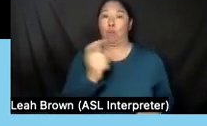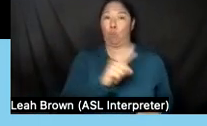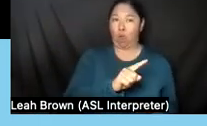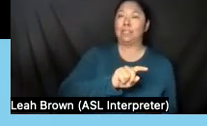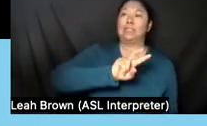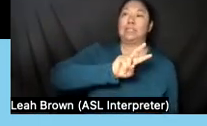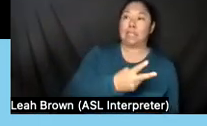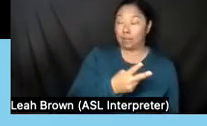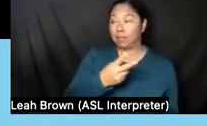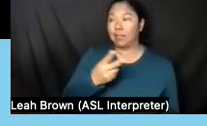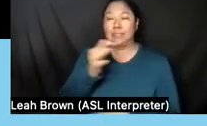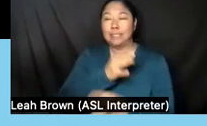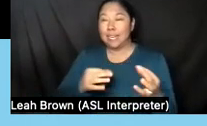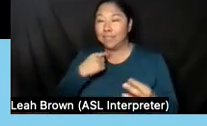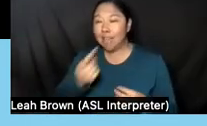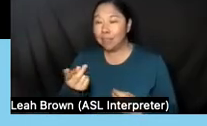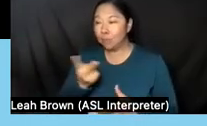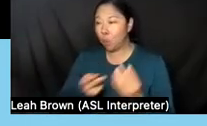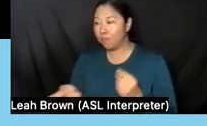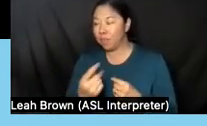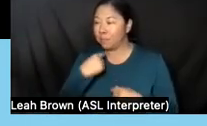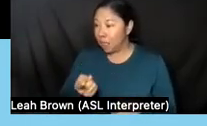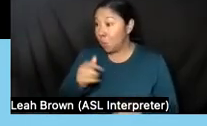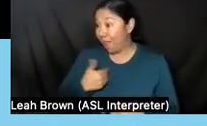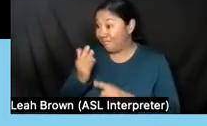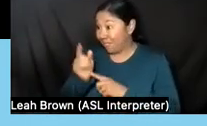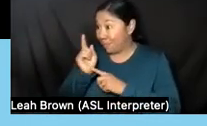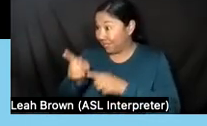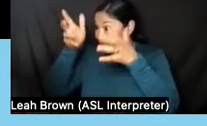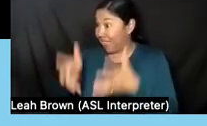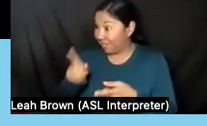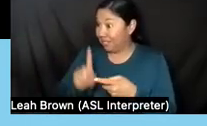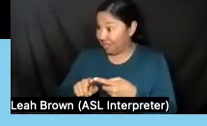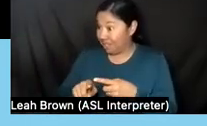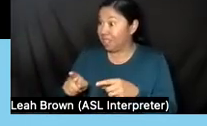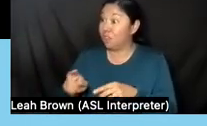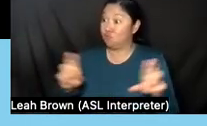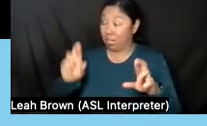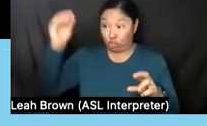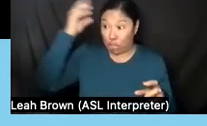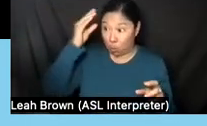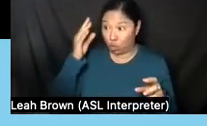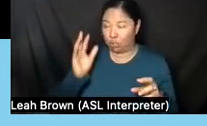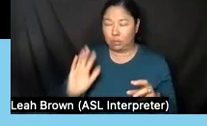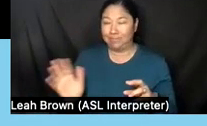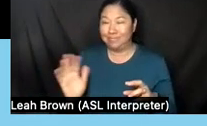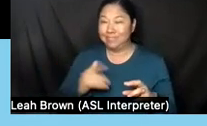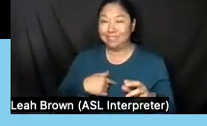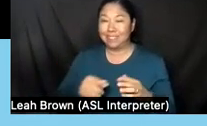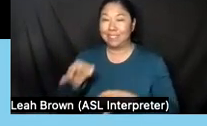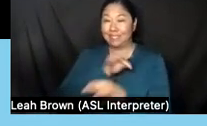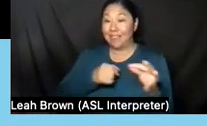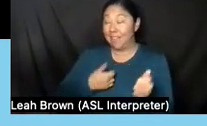like, okay, you only have 15 minutes left until you have to get in the shower, I started asking